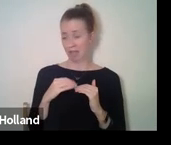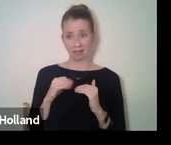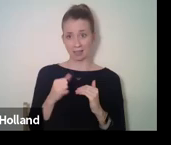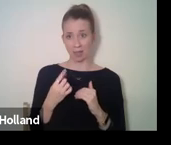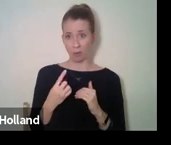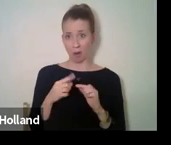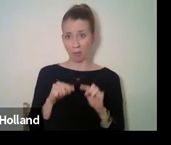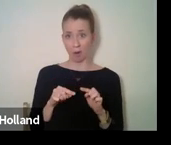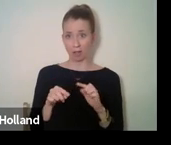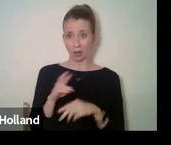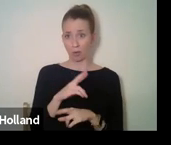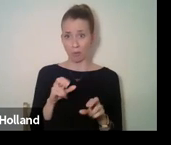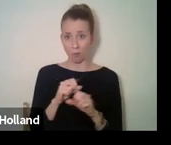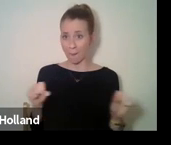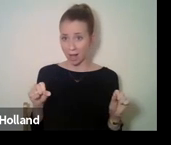things up.